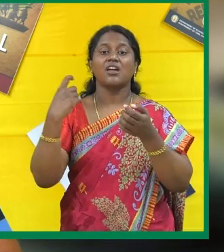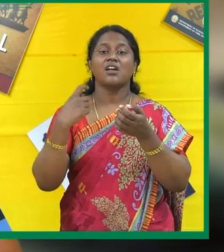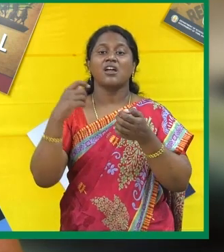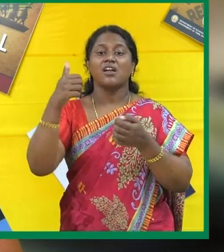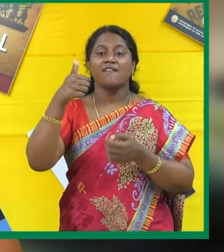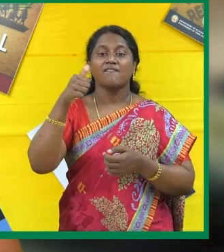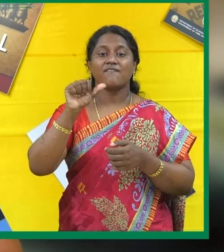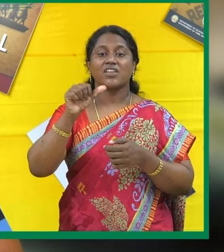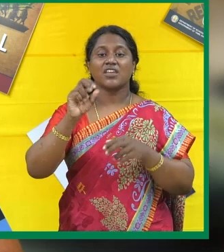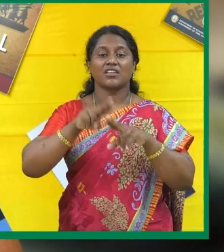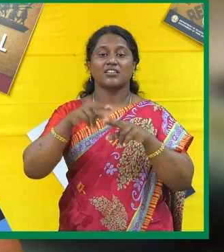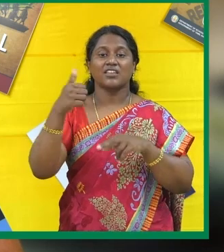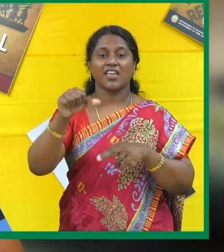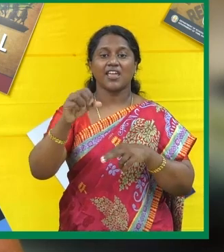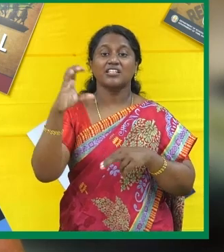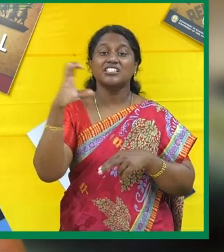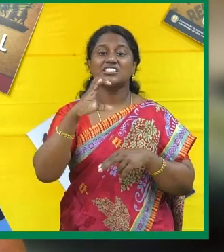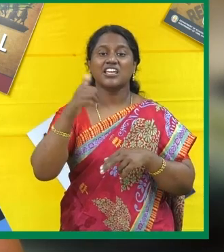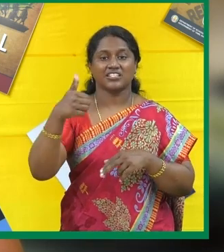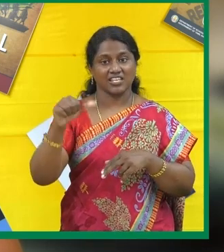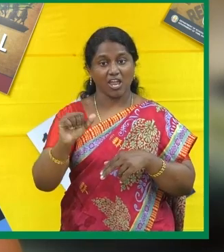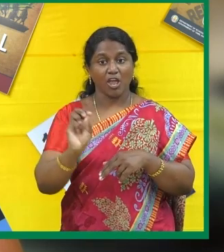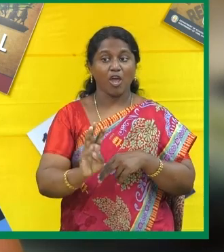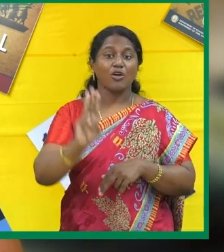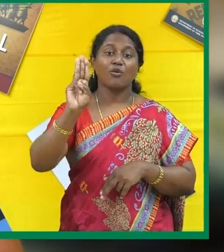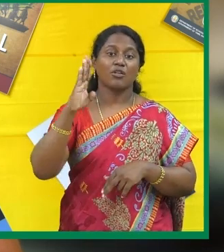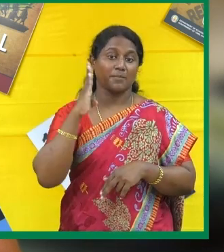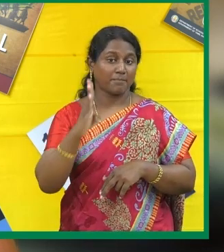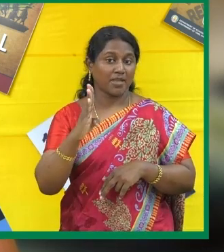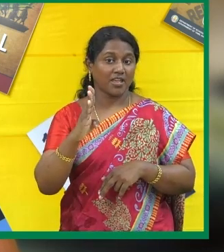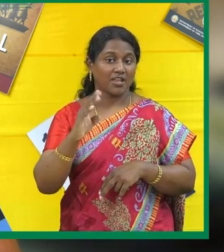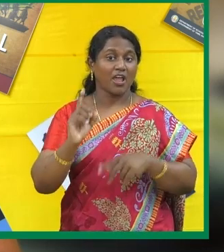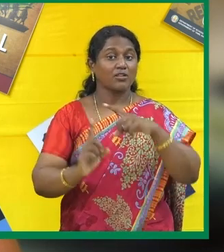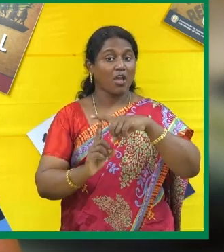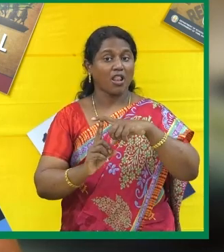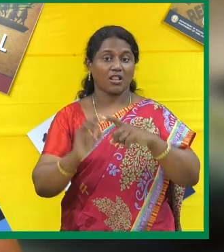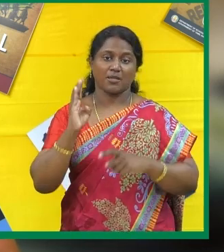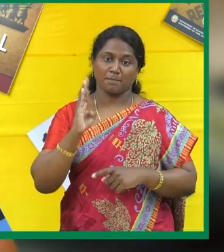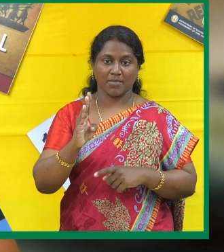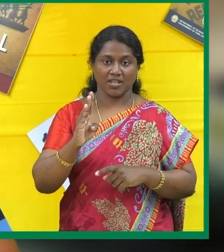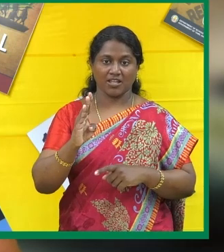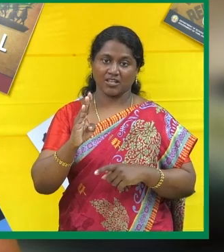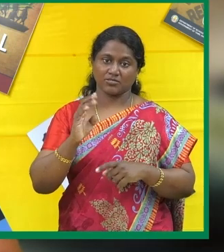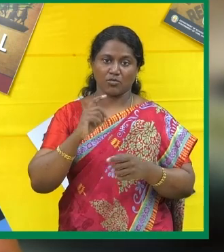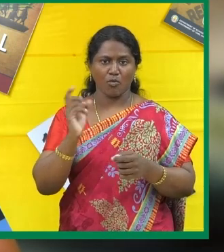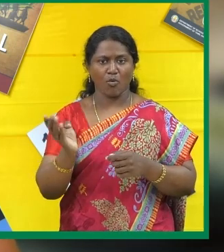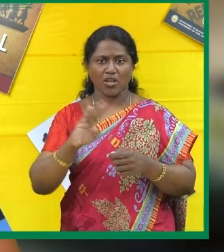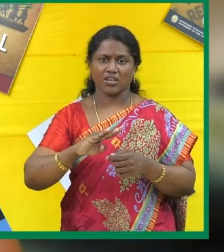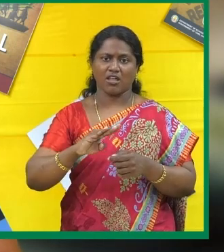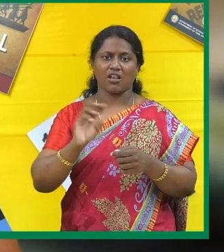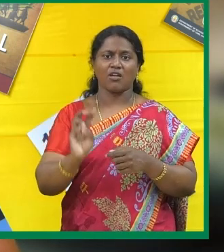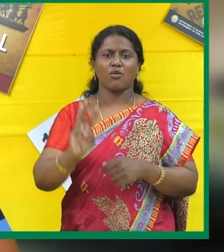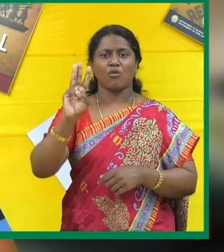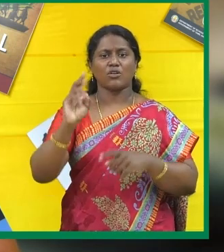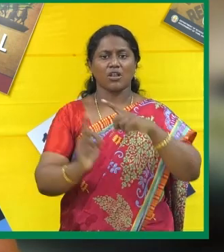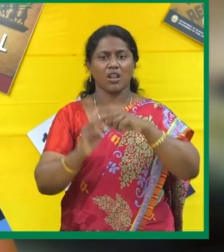A means cheer also A. Whole B. So, tall also B. Whole, tall. Whole,